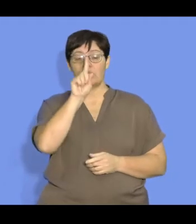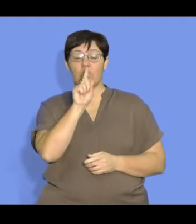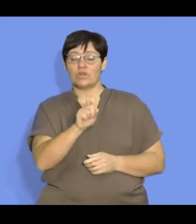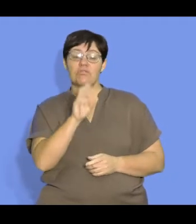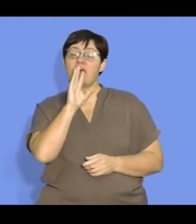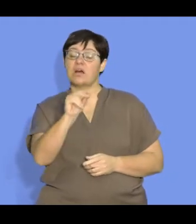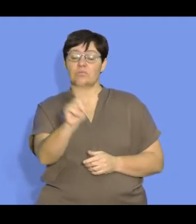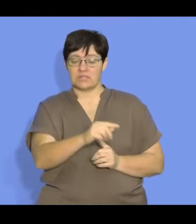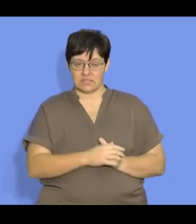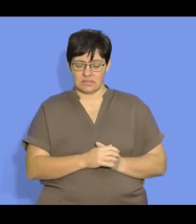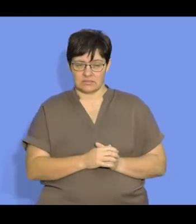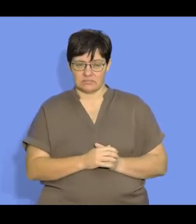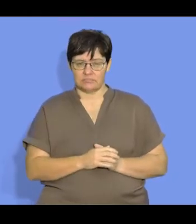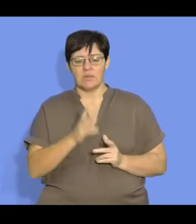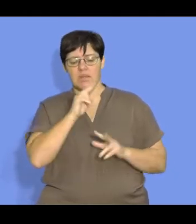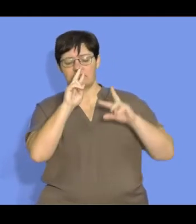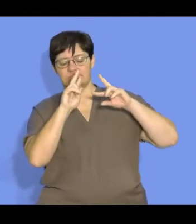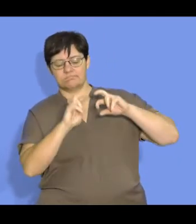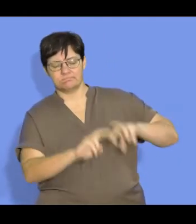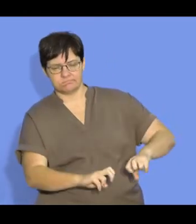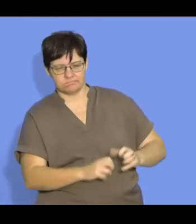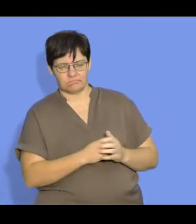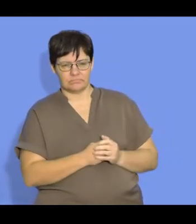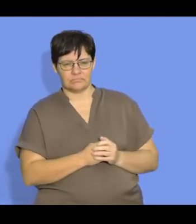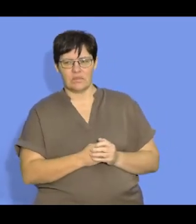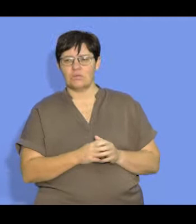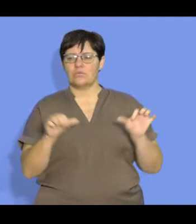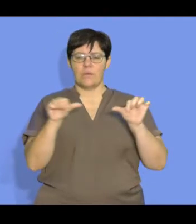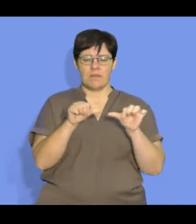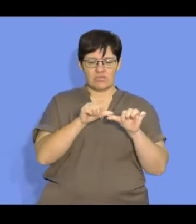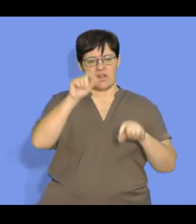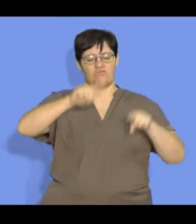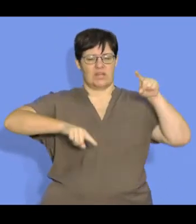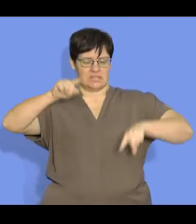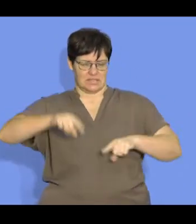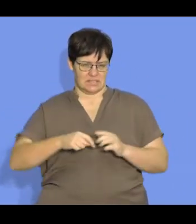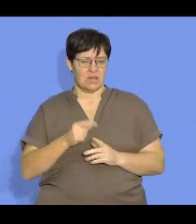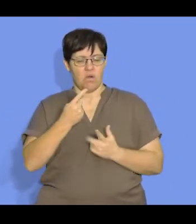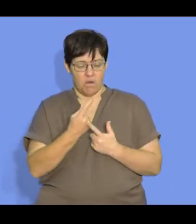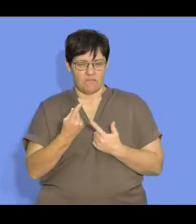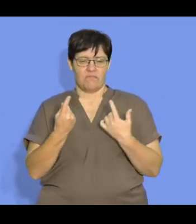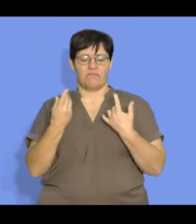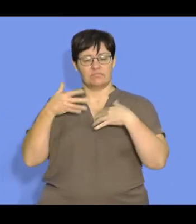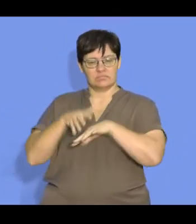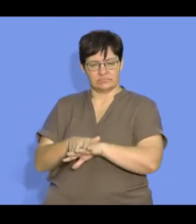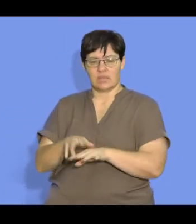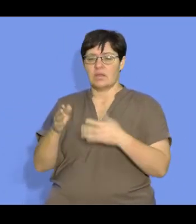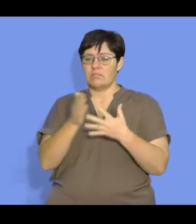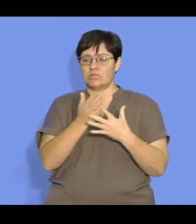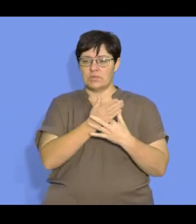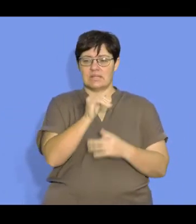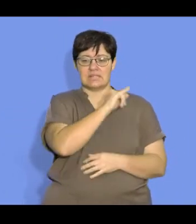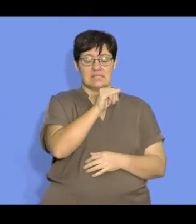our discussion. So the question that I can ask is, if I do an investigation, it's carried out to measure the